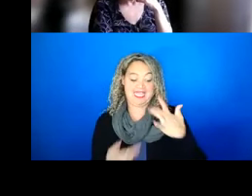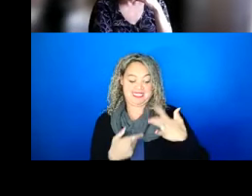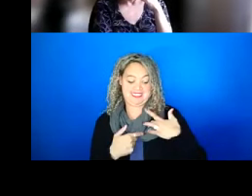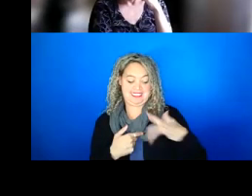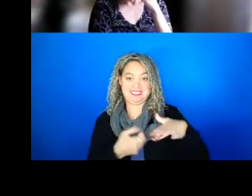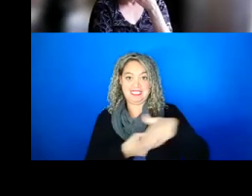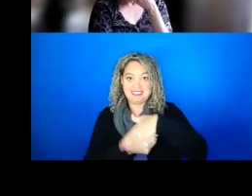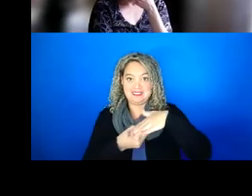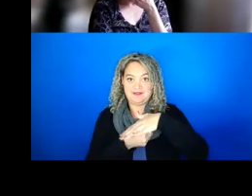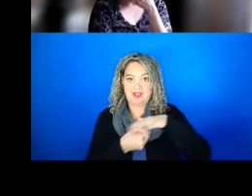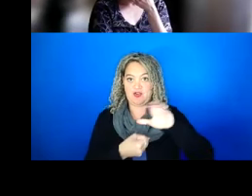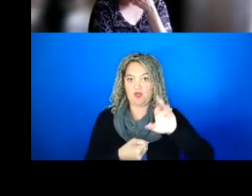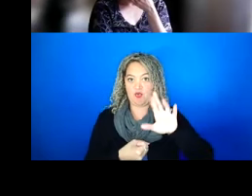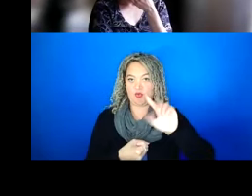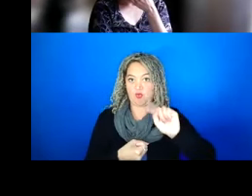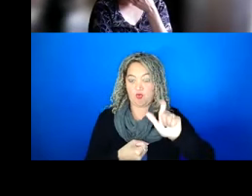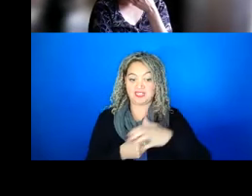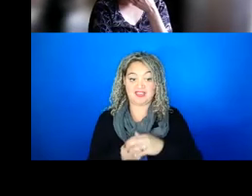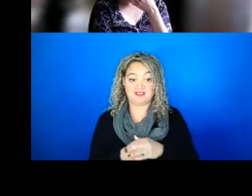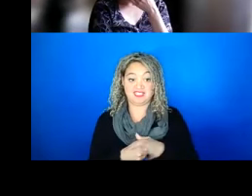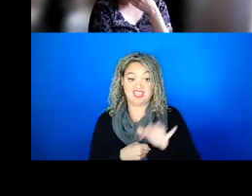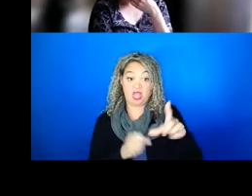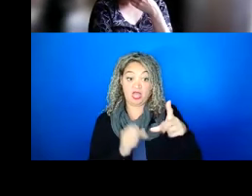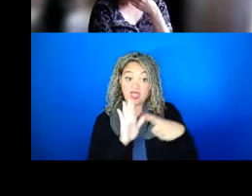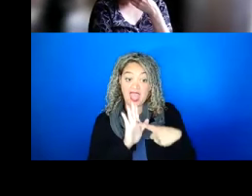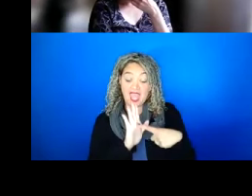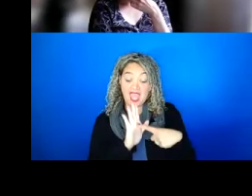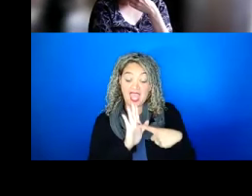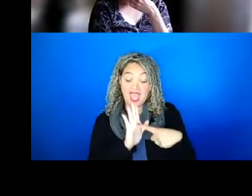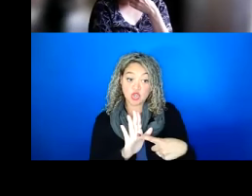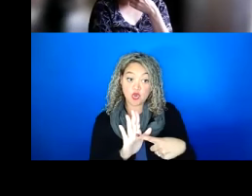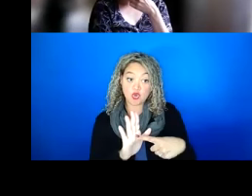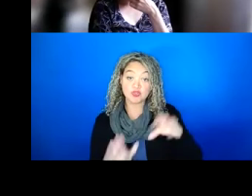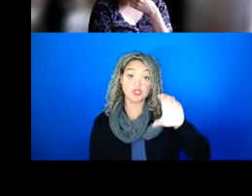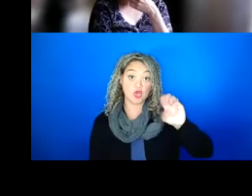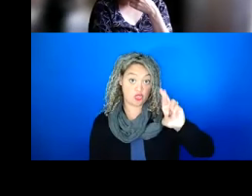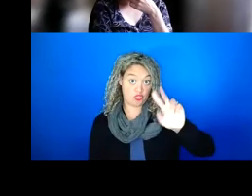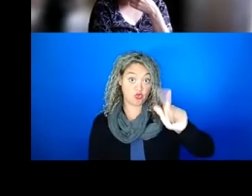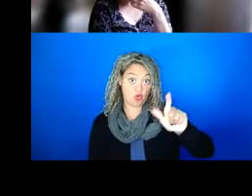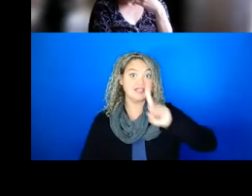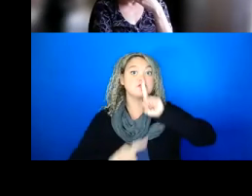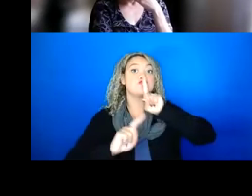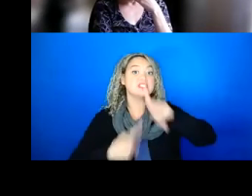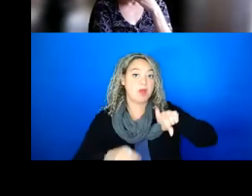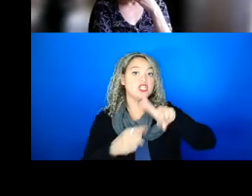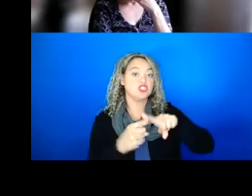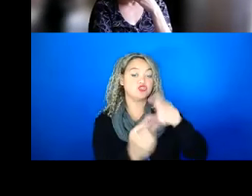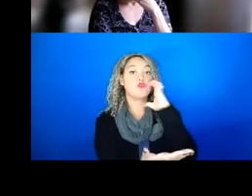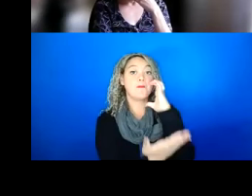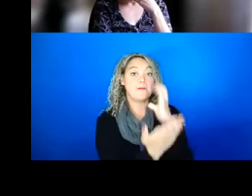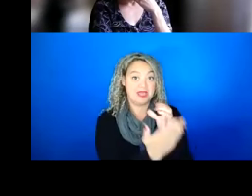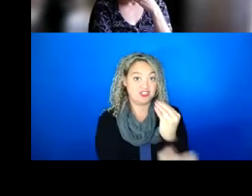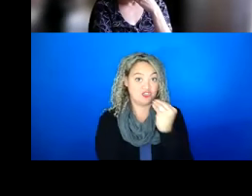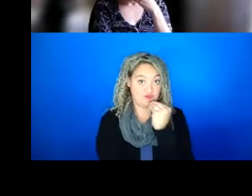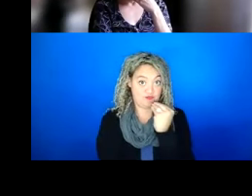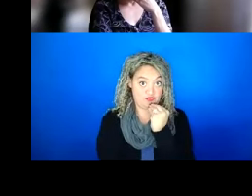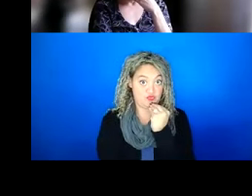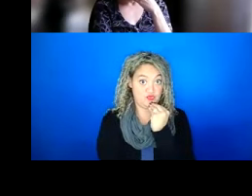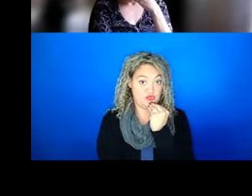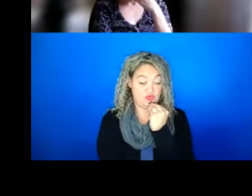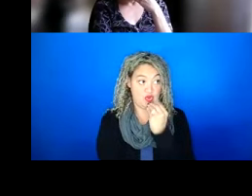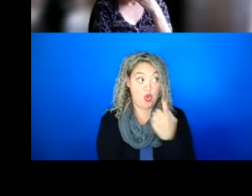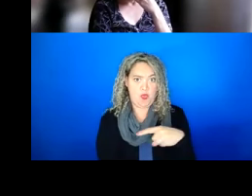talking about. And as shown here, this cortex is responding to pictures of food, as we